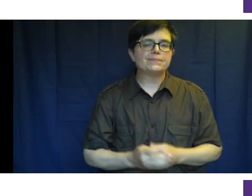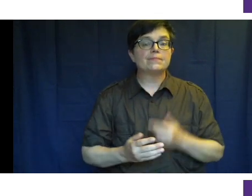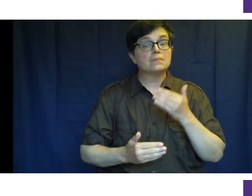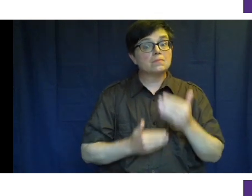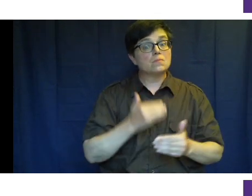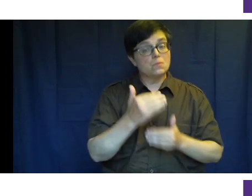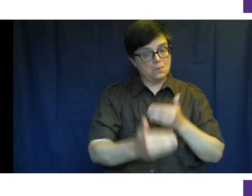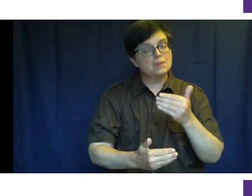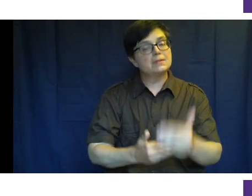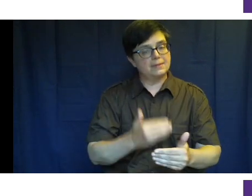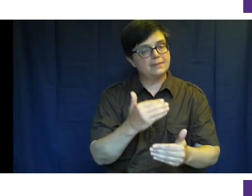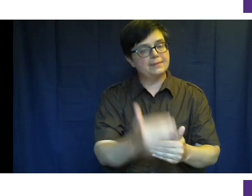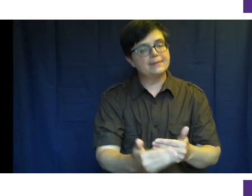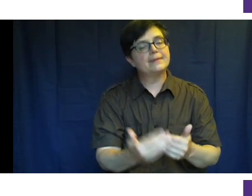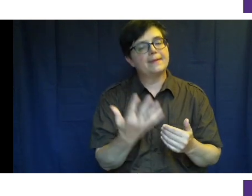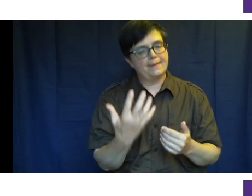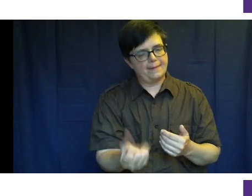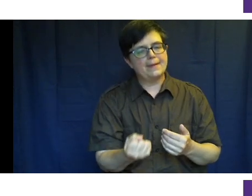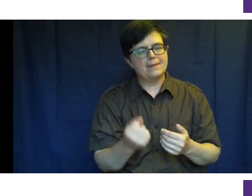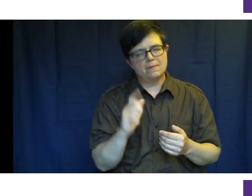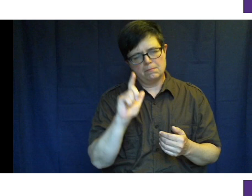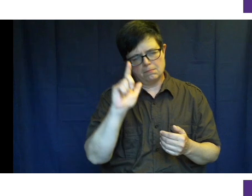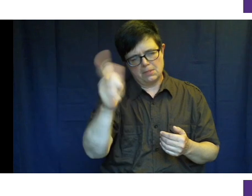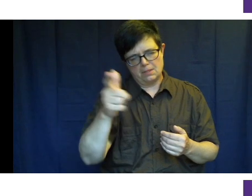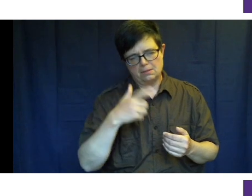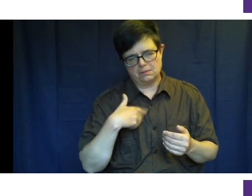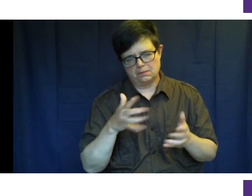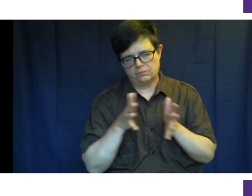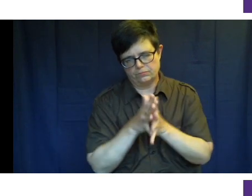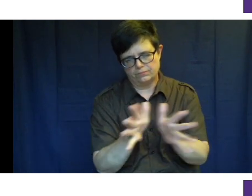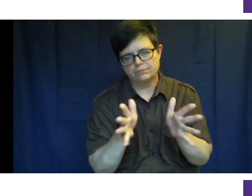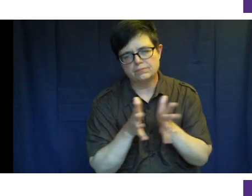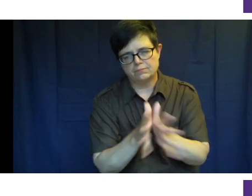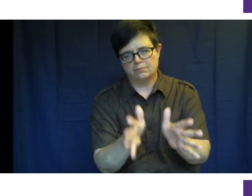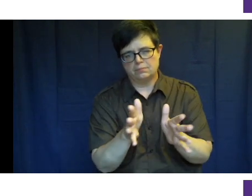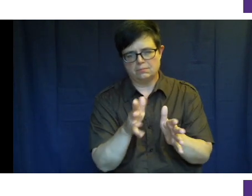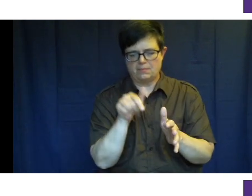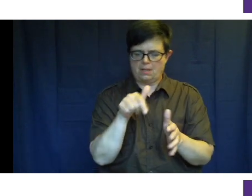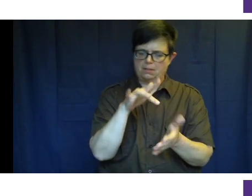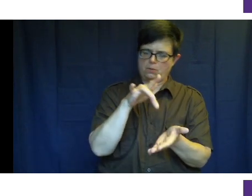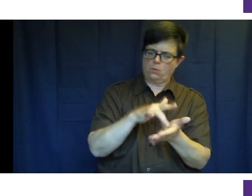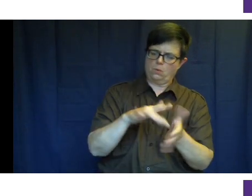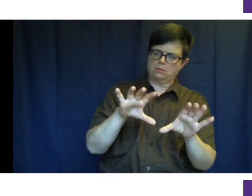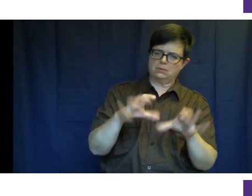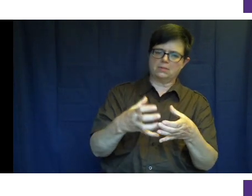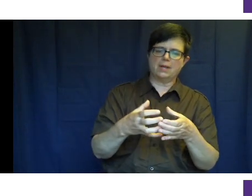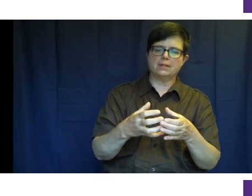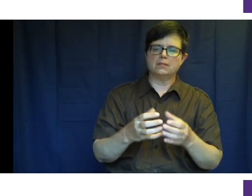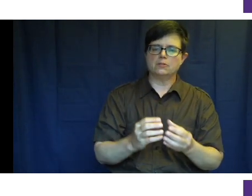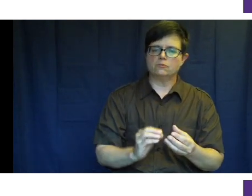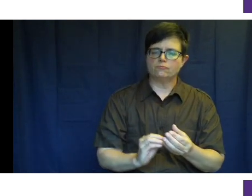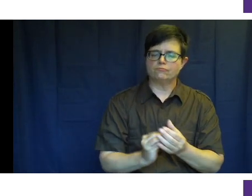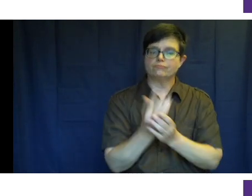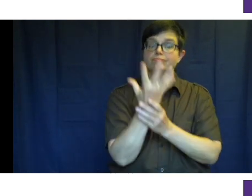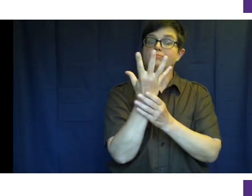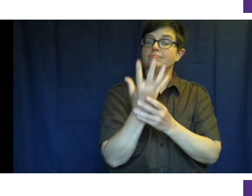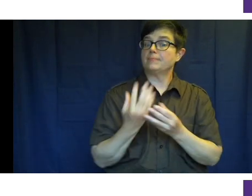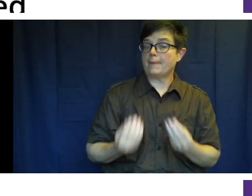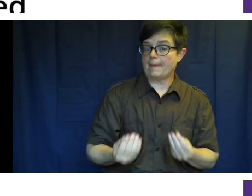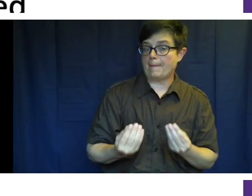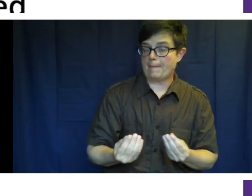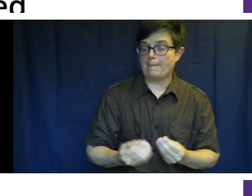There's a very specific process that I will mention today, that I will explain on how a core set is